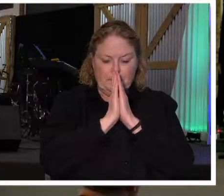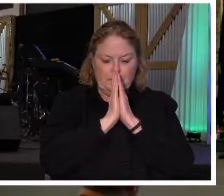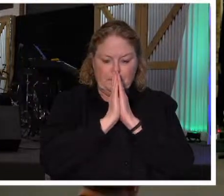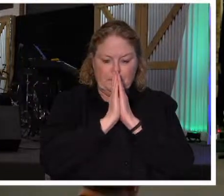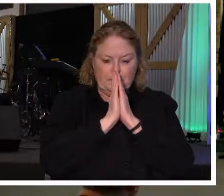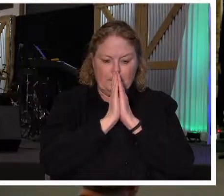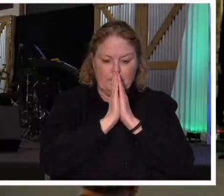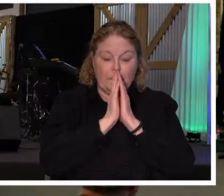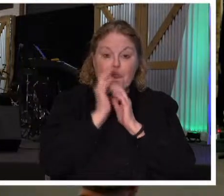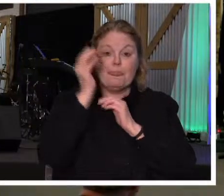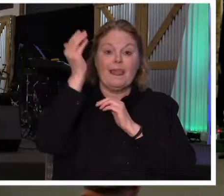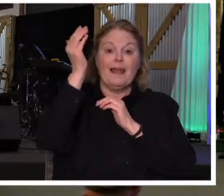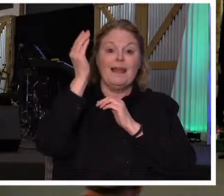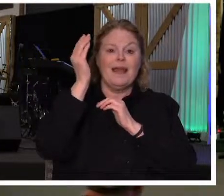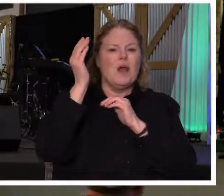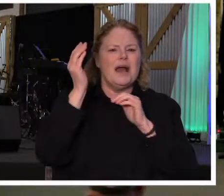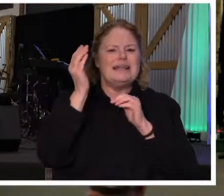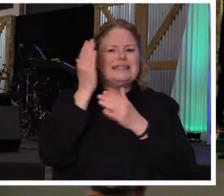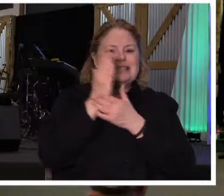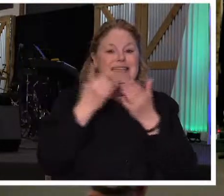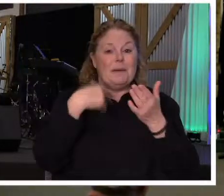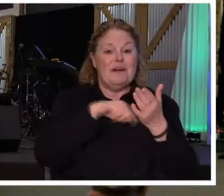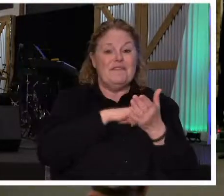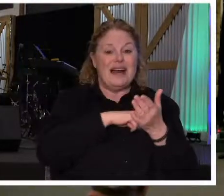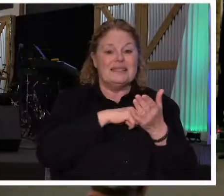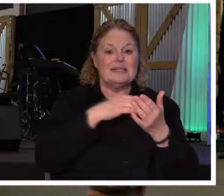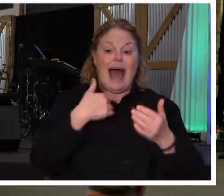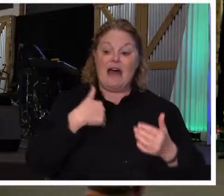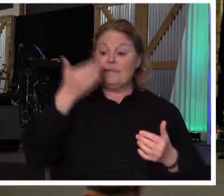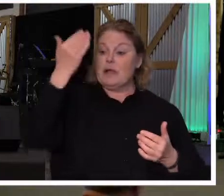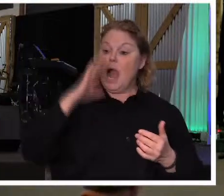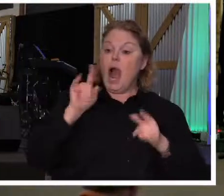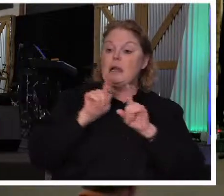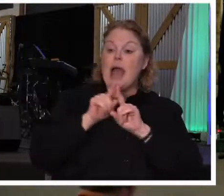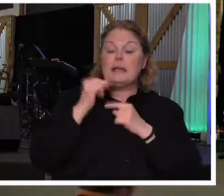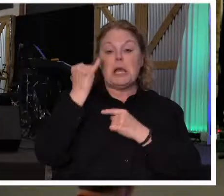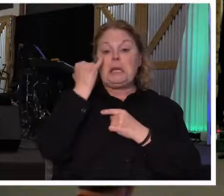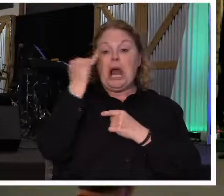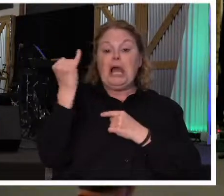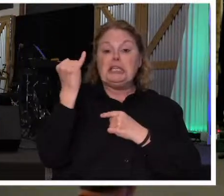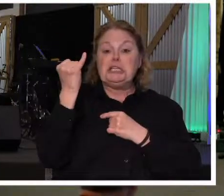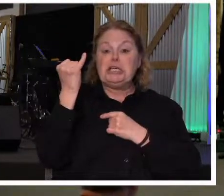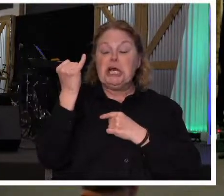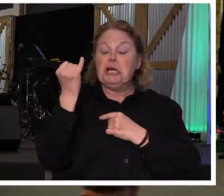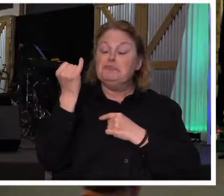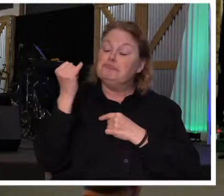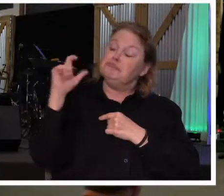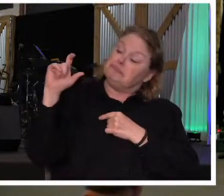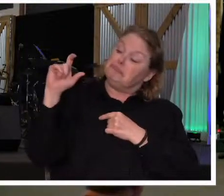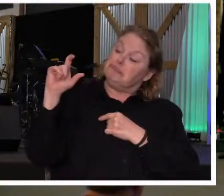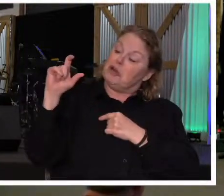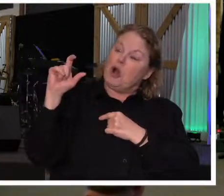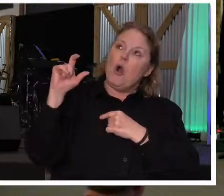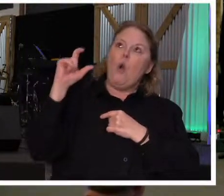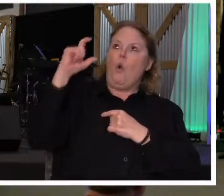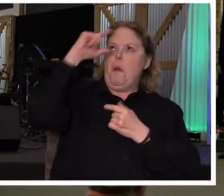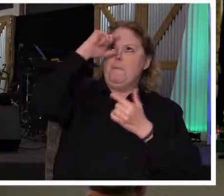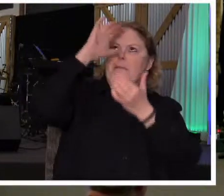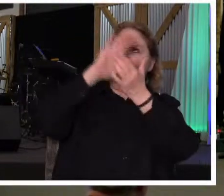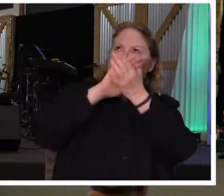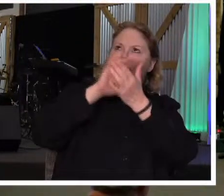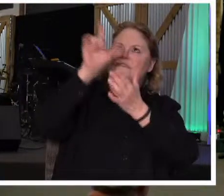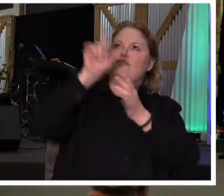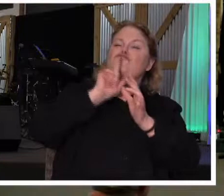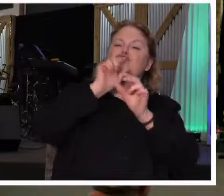difference in having God as a concept and having God as a reality. The difference between believing in God